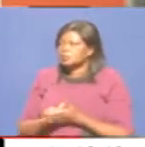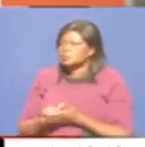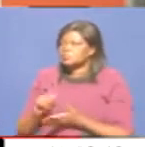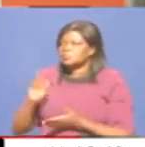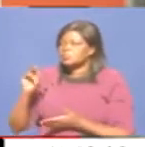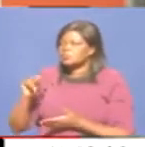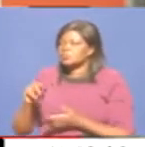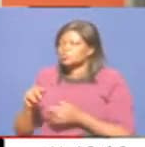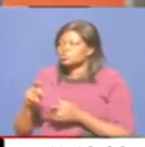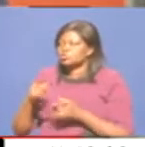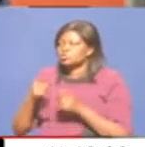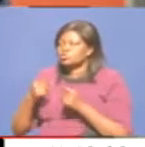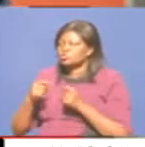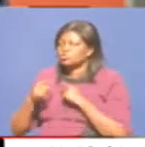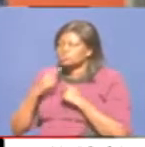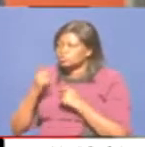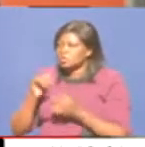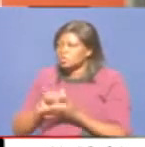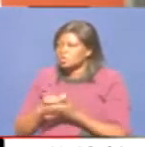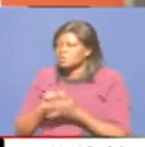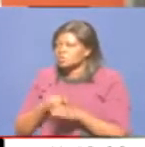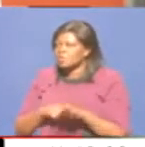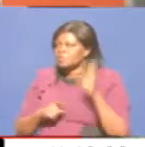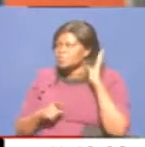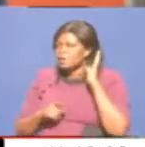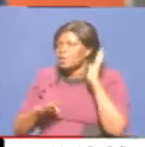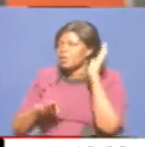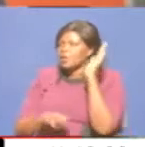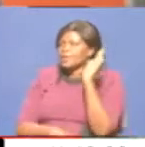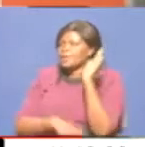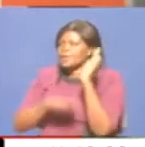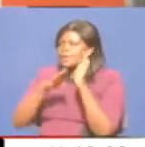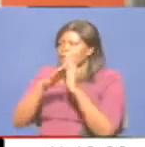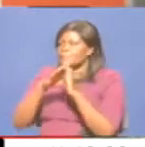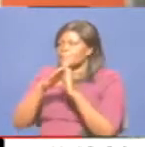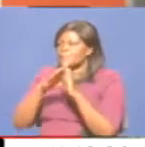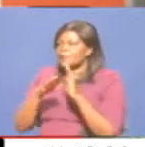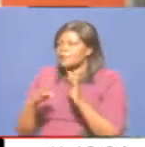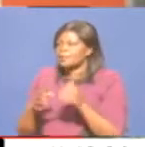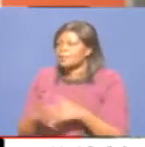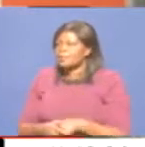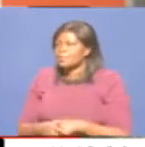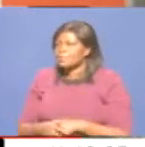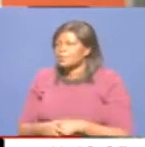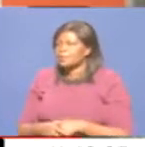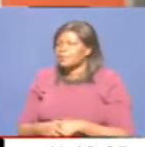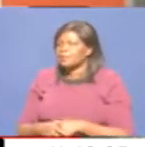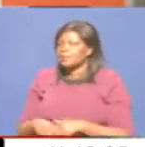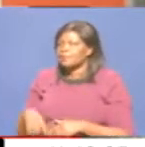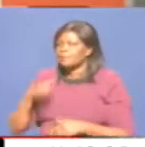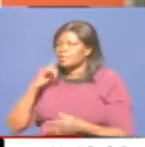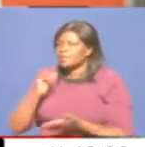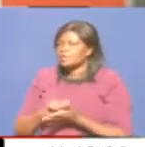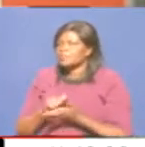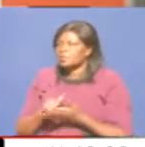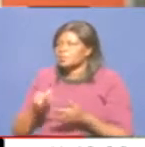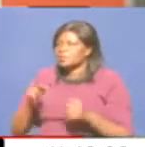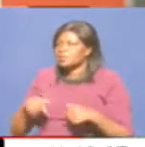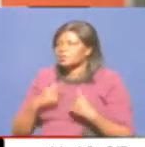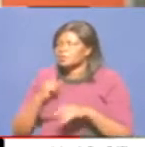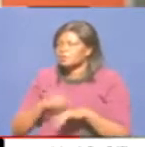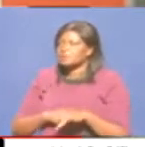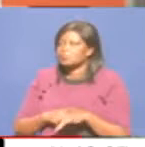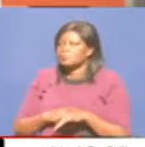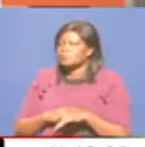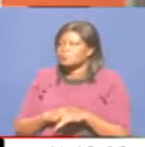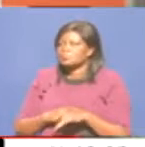mention, and I don't know what it was, but when you hear the bottom-up economy, for example, I can tell you that myself, when I was running for the parliamentary seat